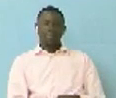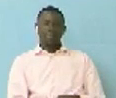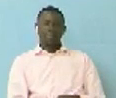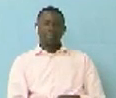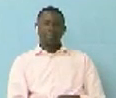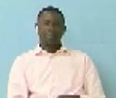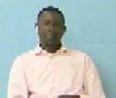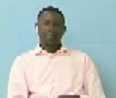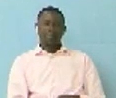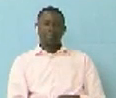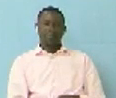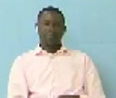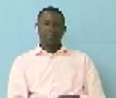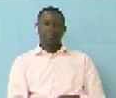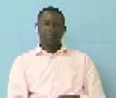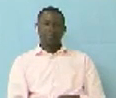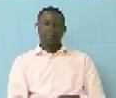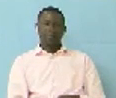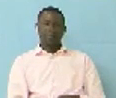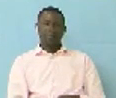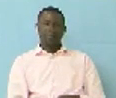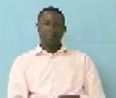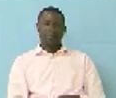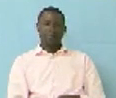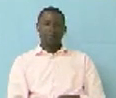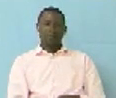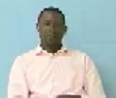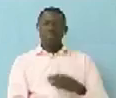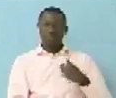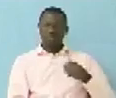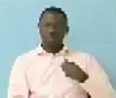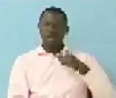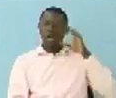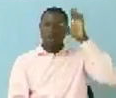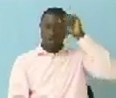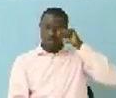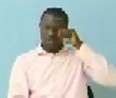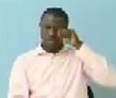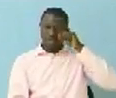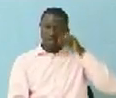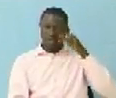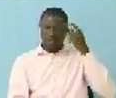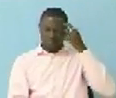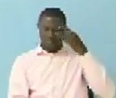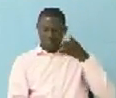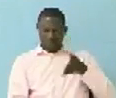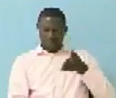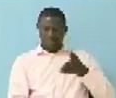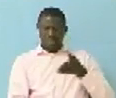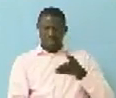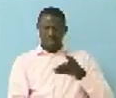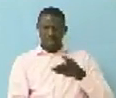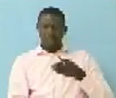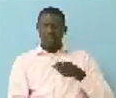nyala. And so, to my understanding, it seems as this is a court of law.